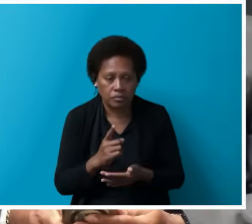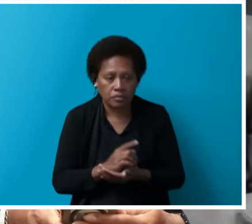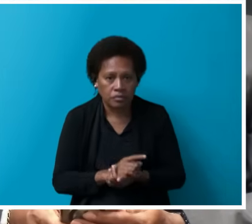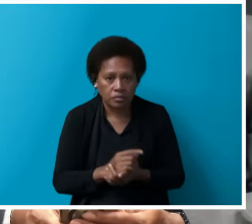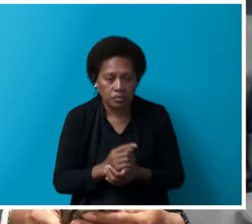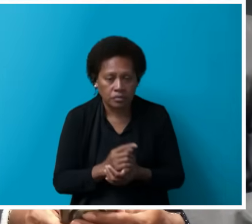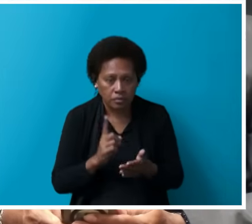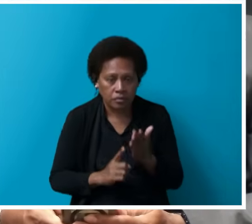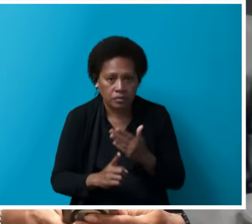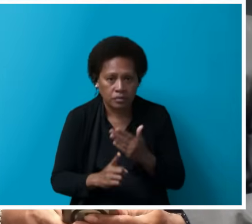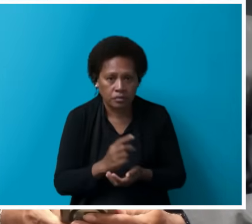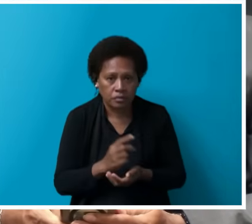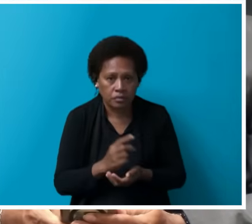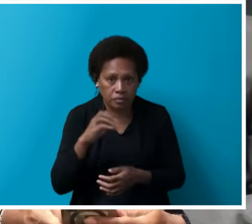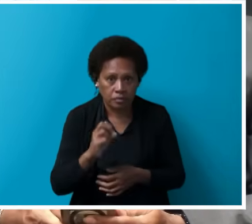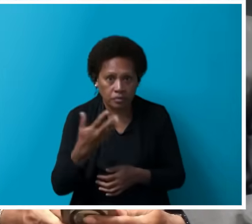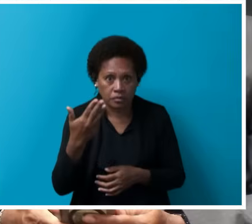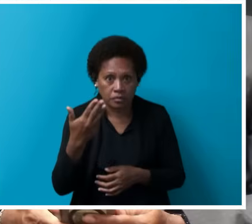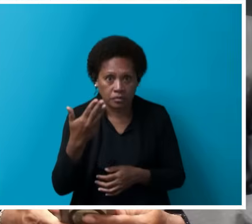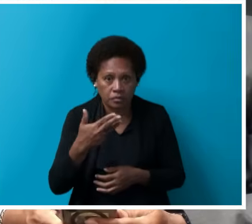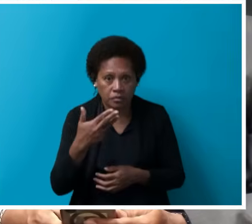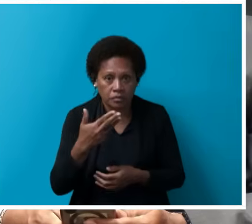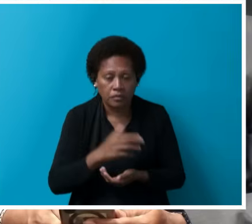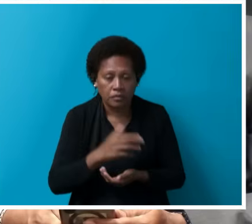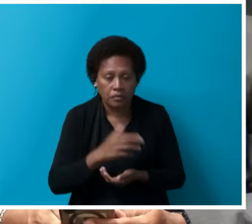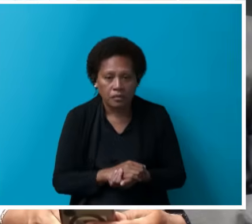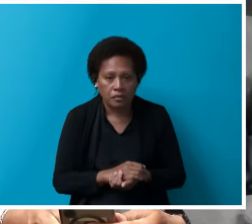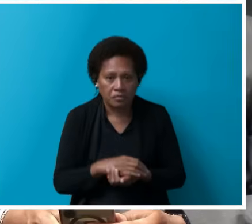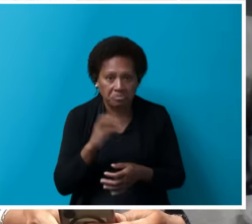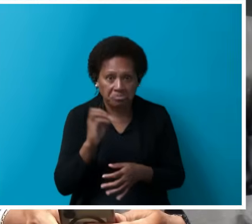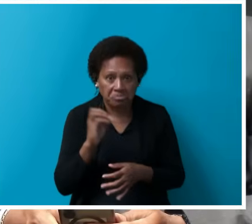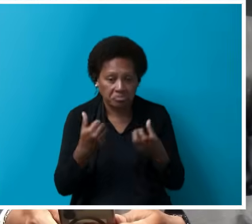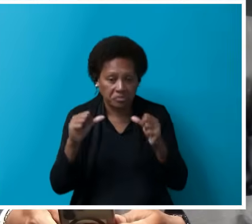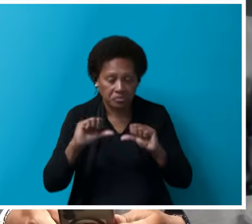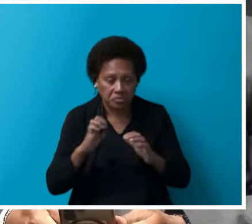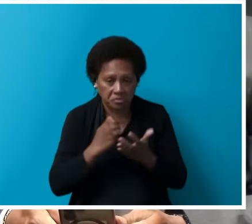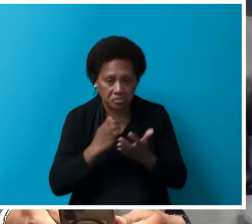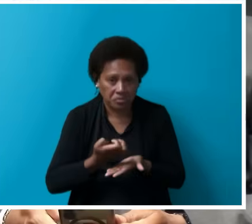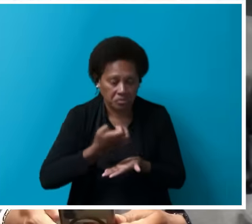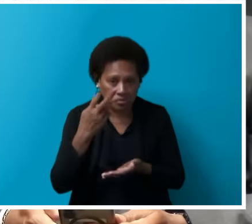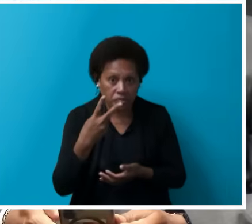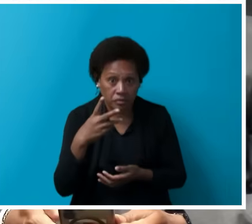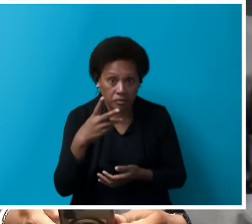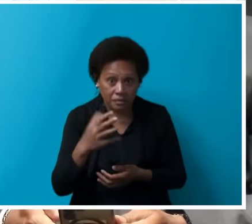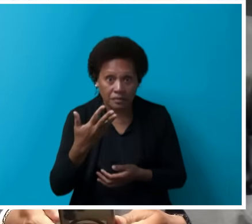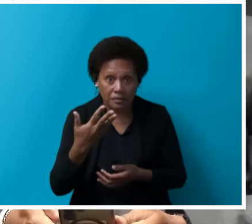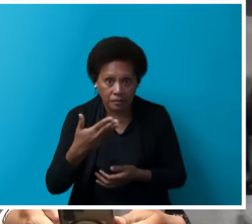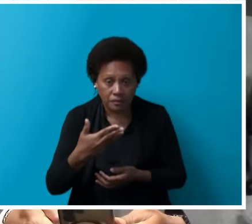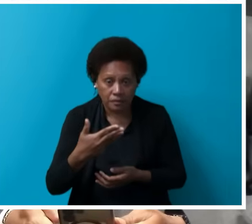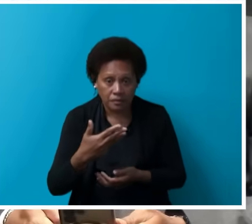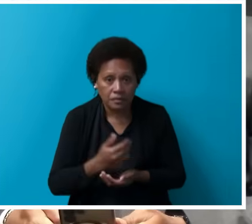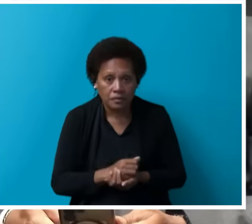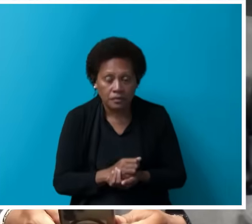2019, and this was a failed economic agenda. 2019,